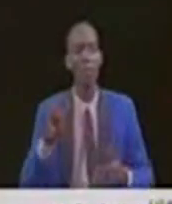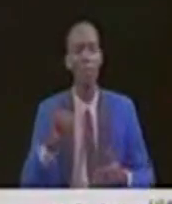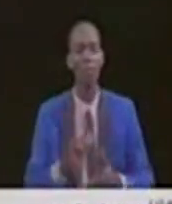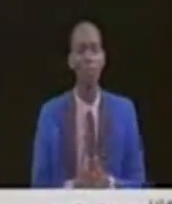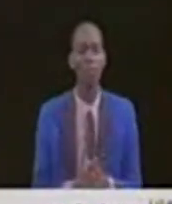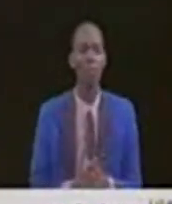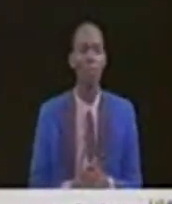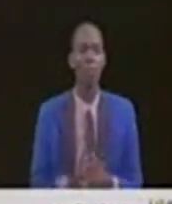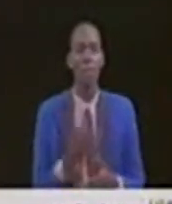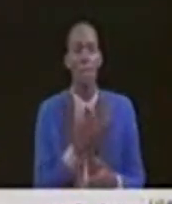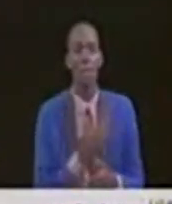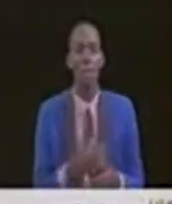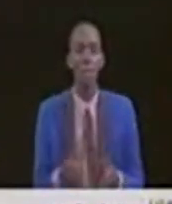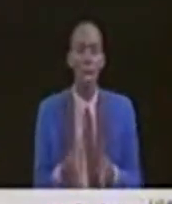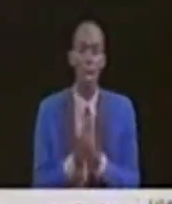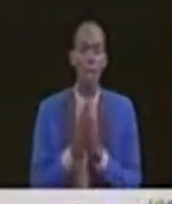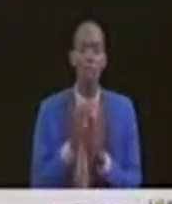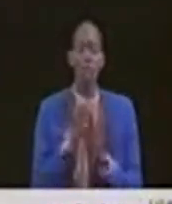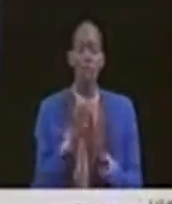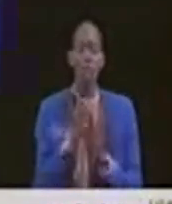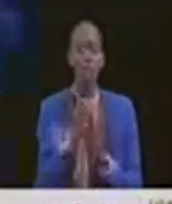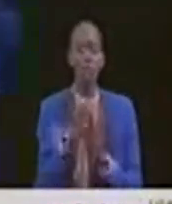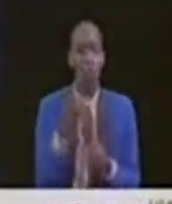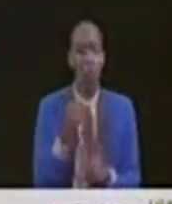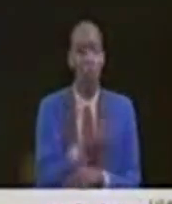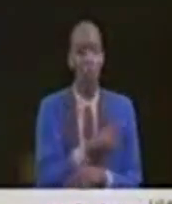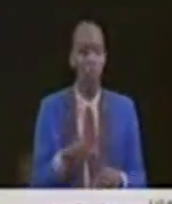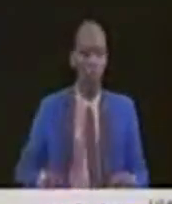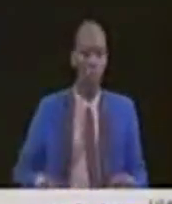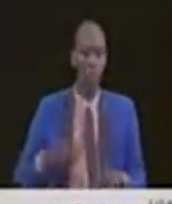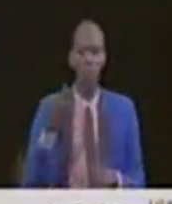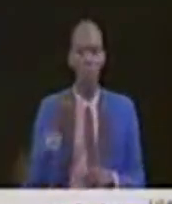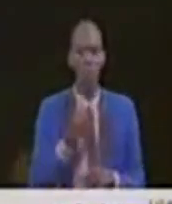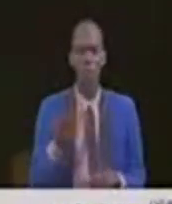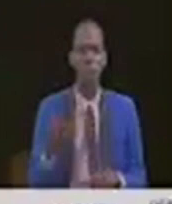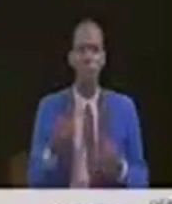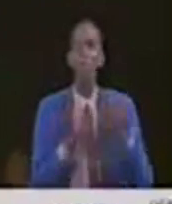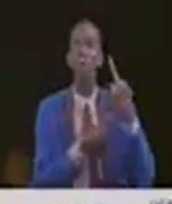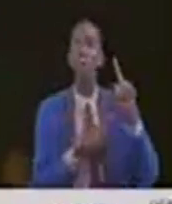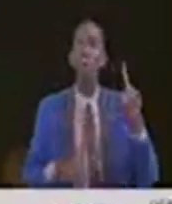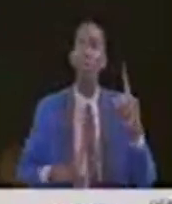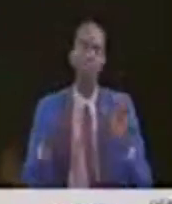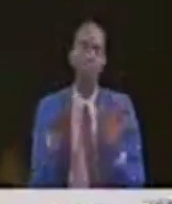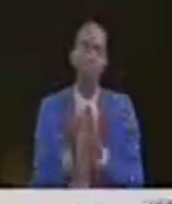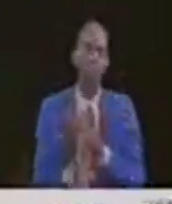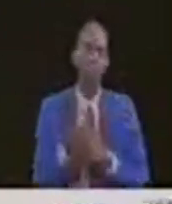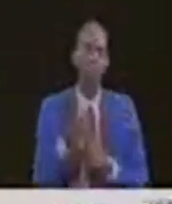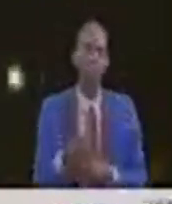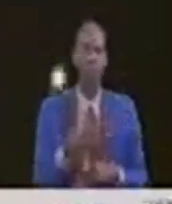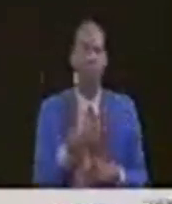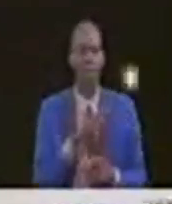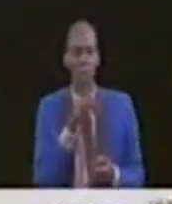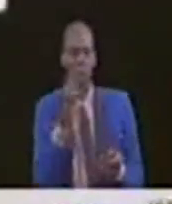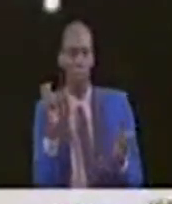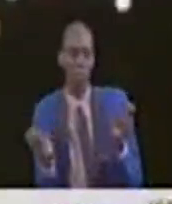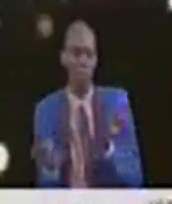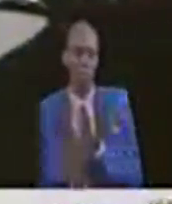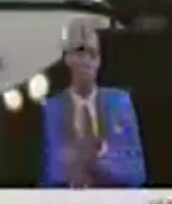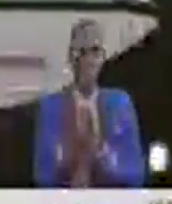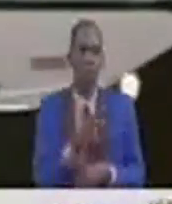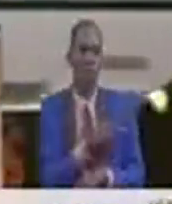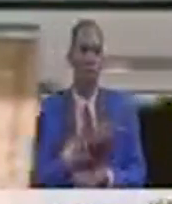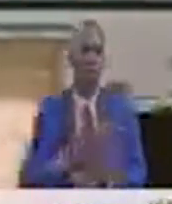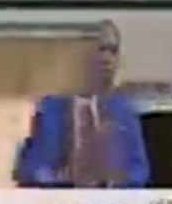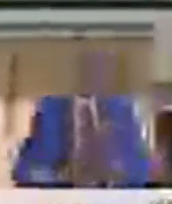not of the Lord, therefore he slew him and turned the kingdom unto David,